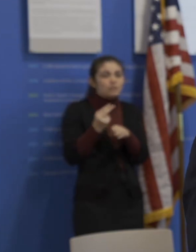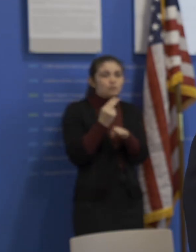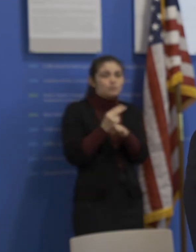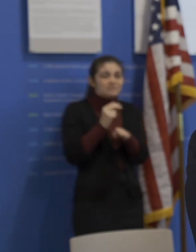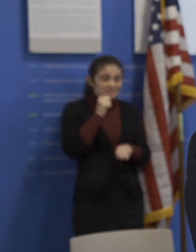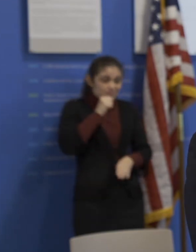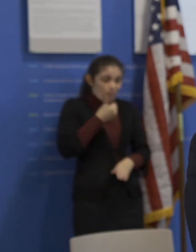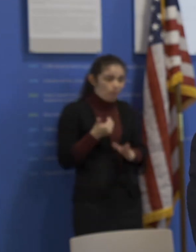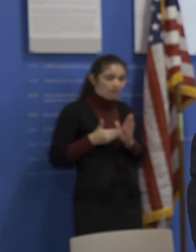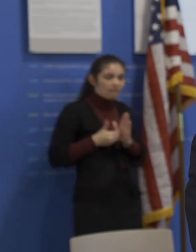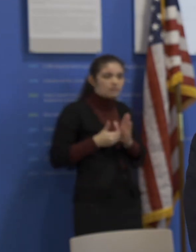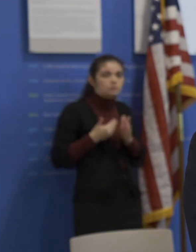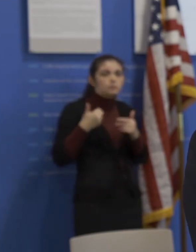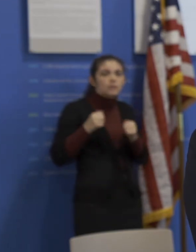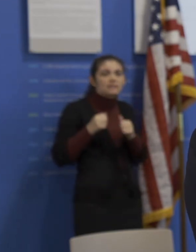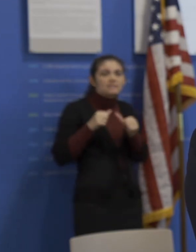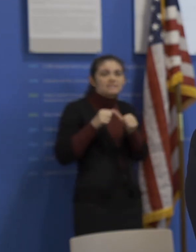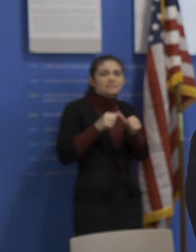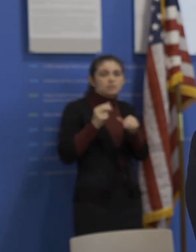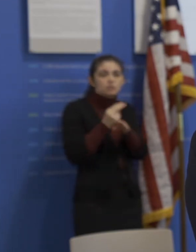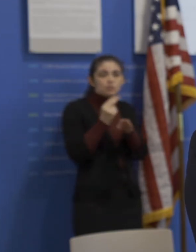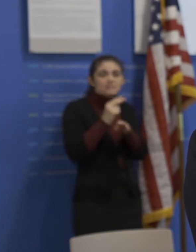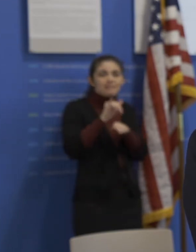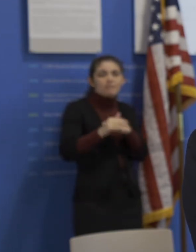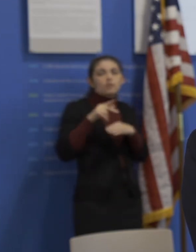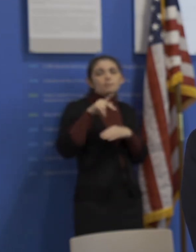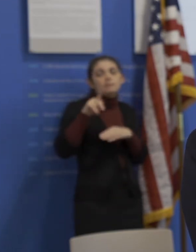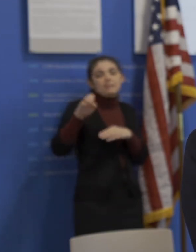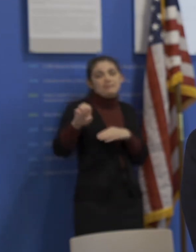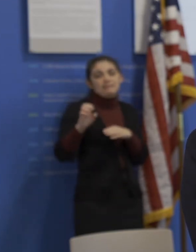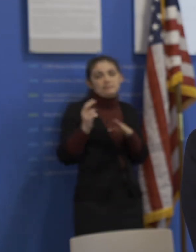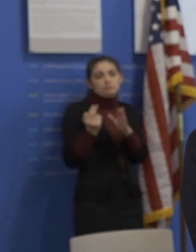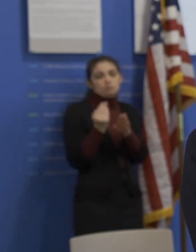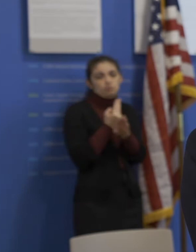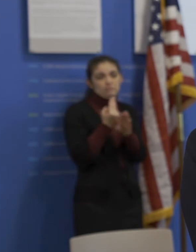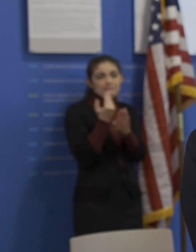as a way to try and extend the life of their personal protective equipment.